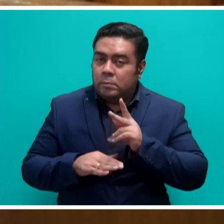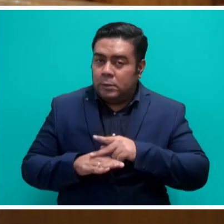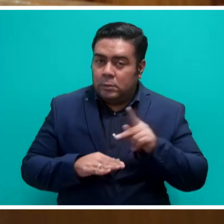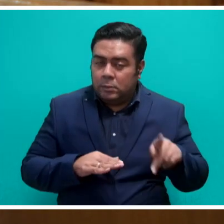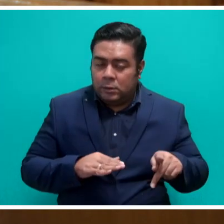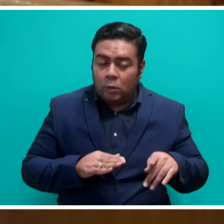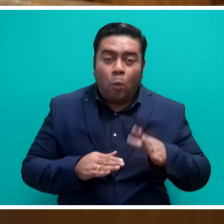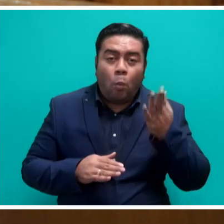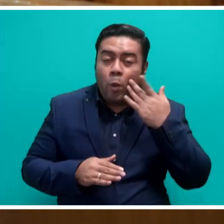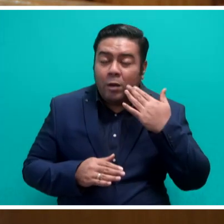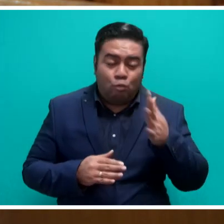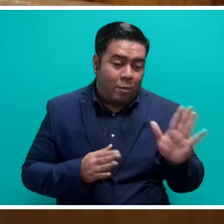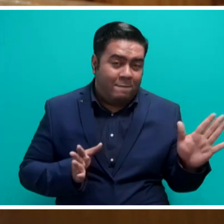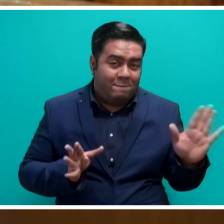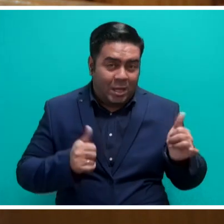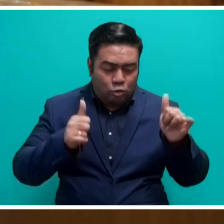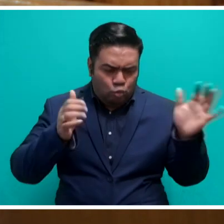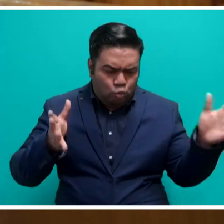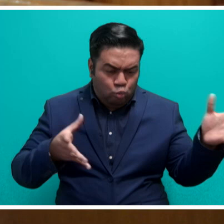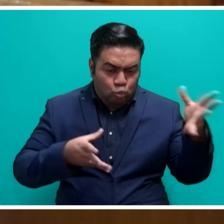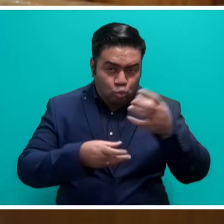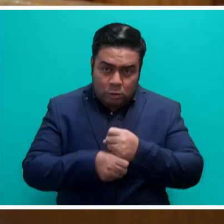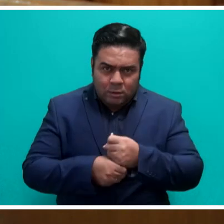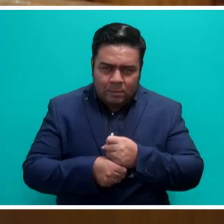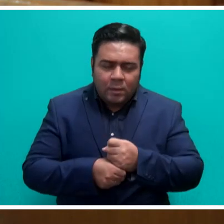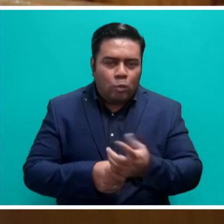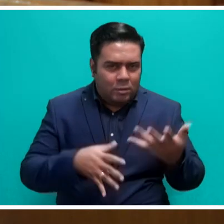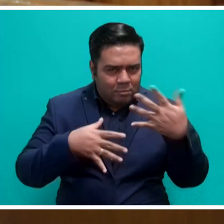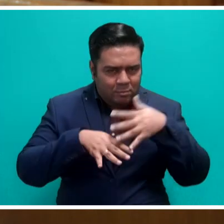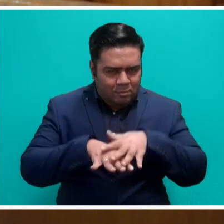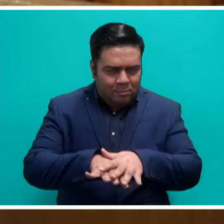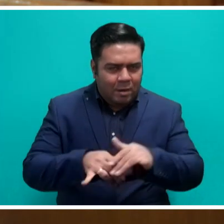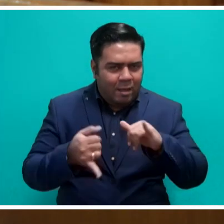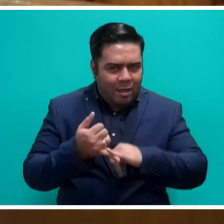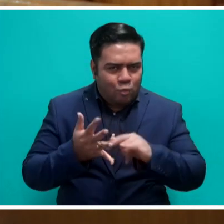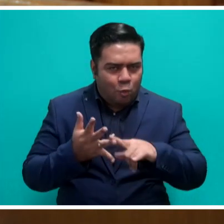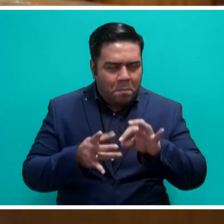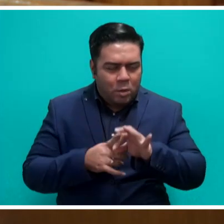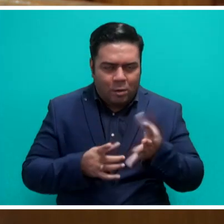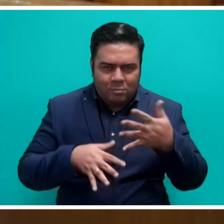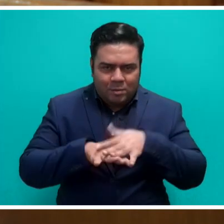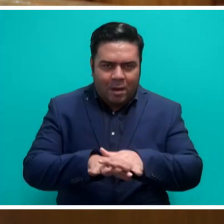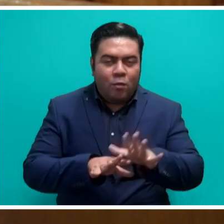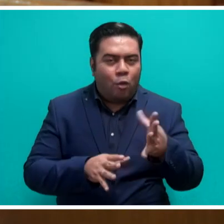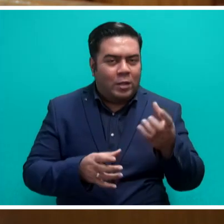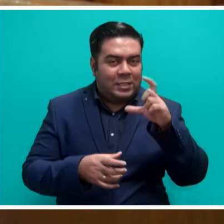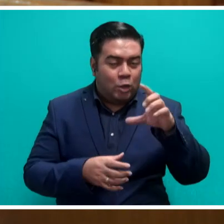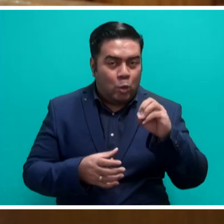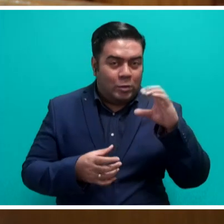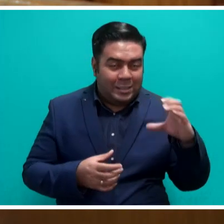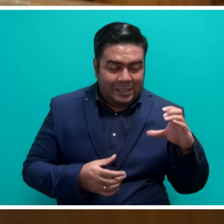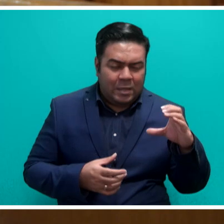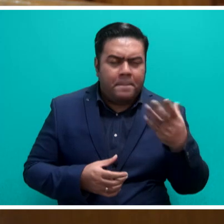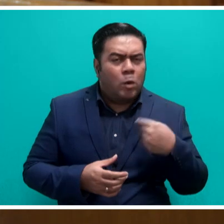Once finalized, these SOPs will not only streamline the internal operations of the COC, it will